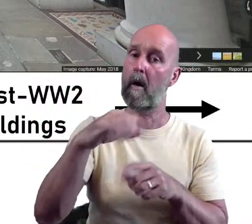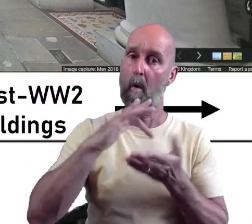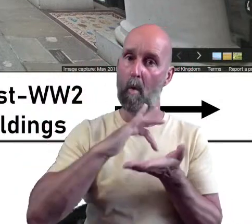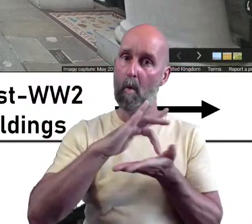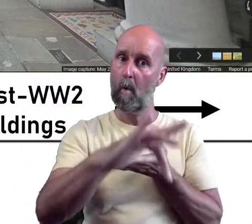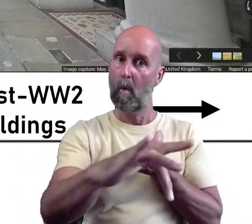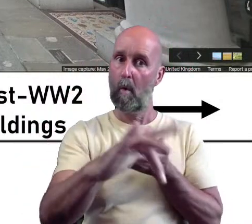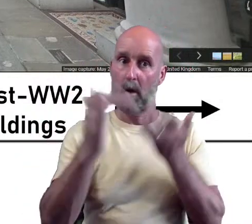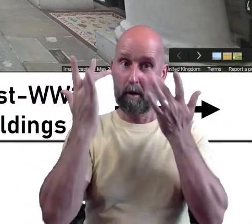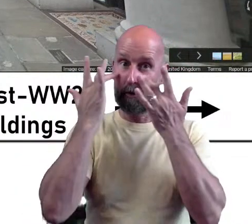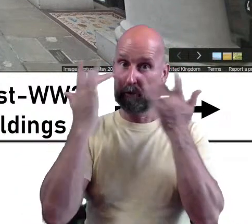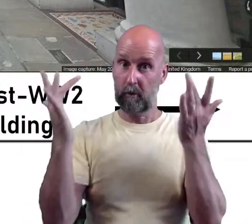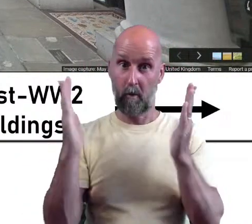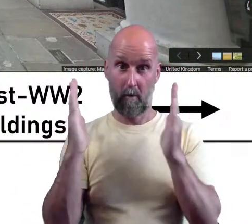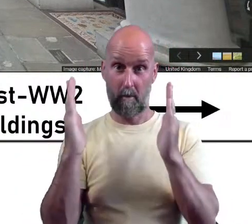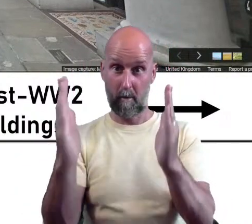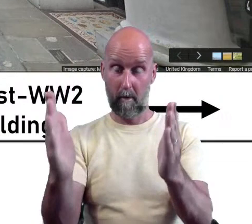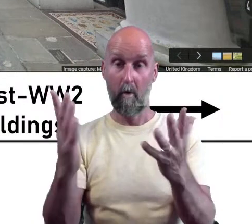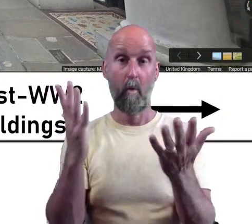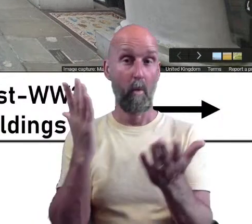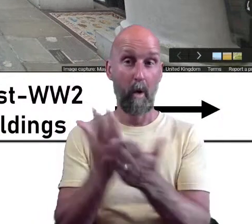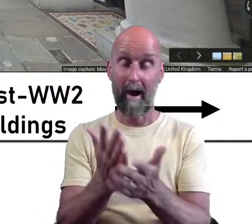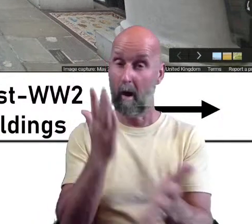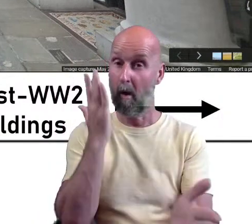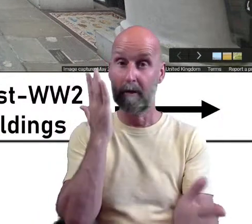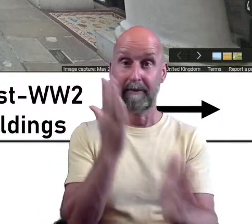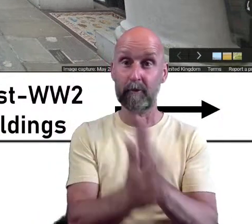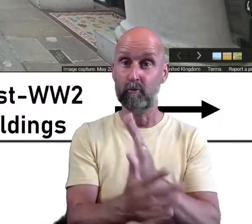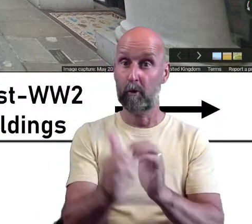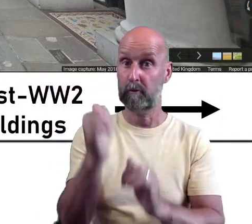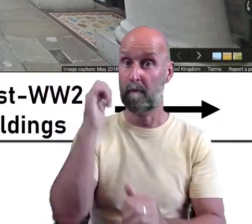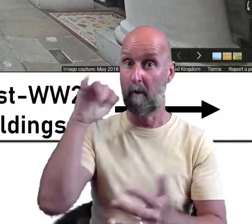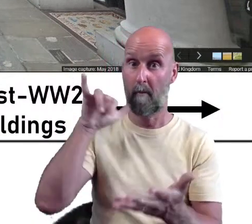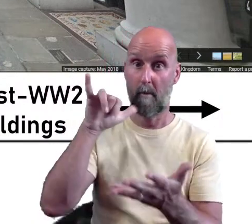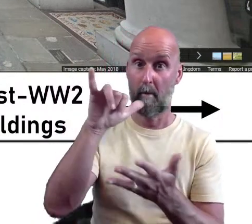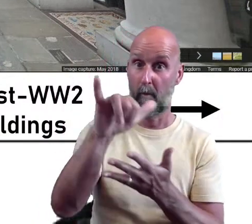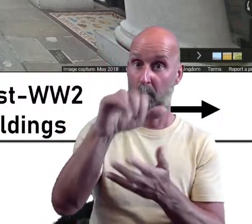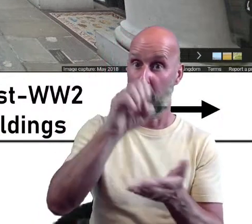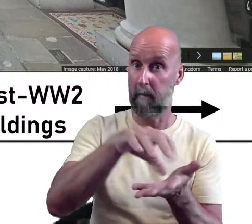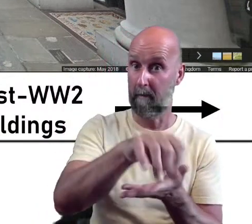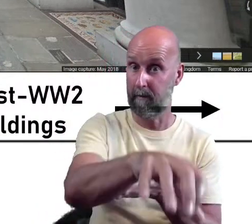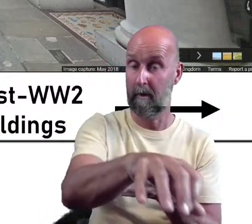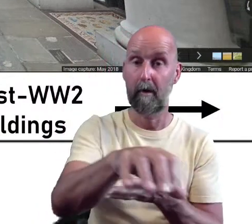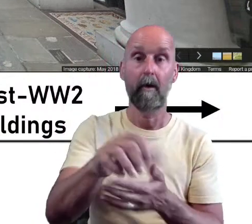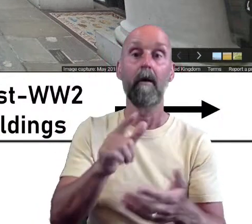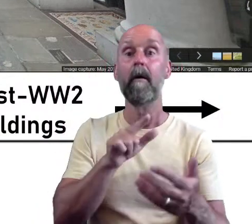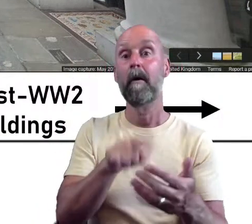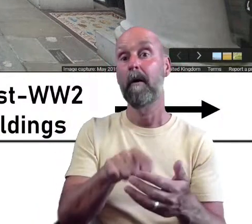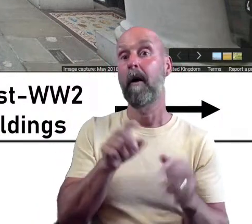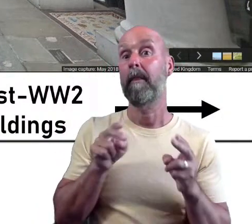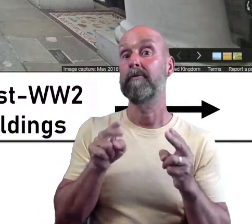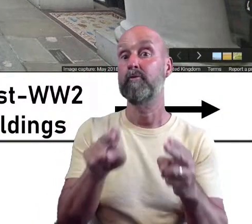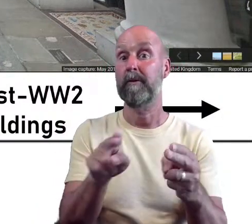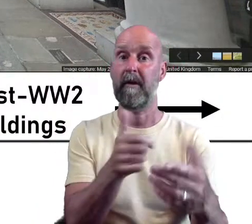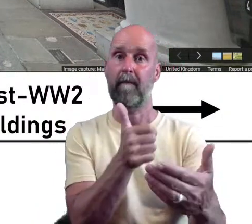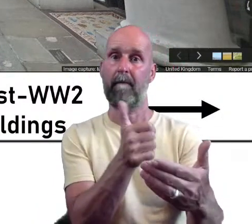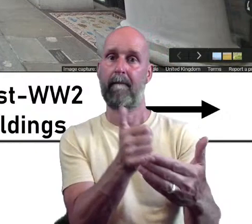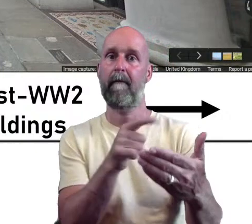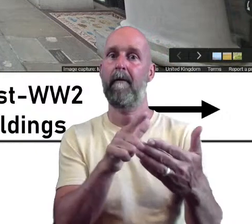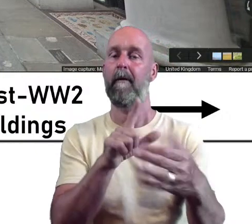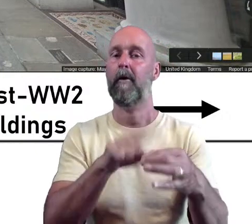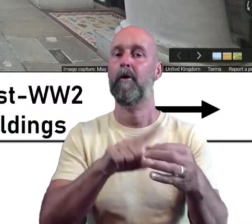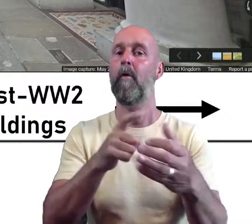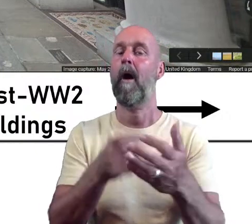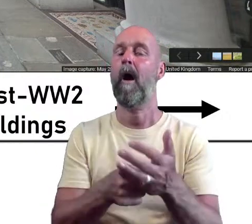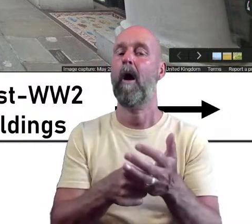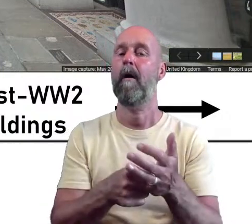imagery conveyed the scale of the destruction caused by the bombing. So in the QR code that's located on the street, the character Mia